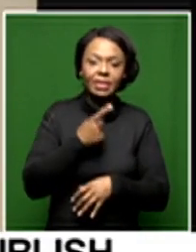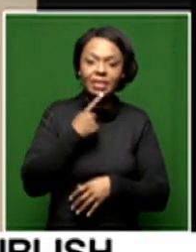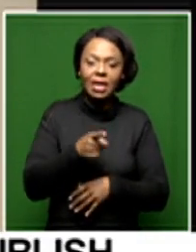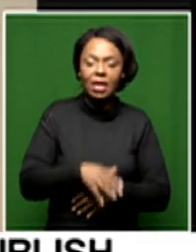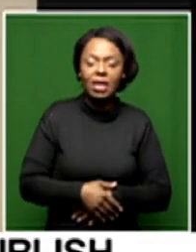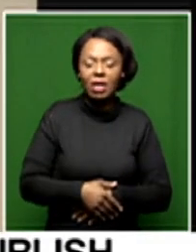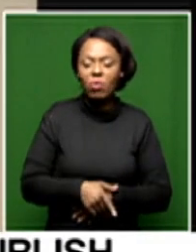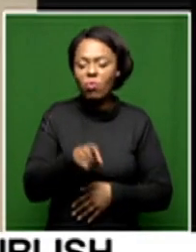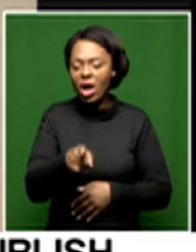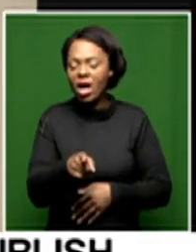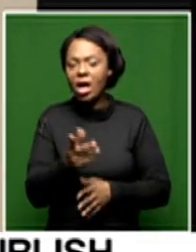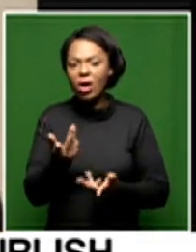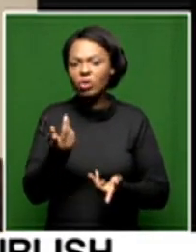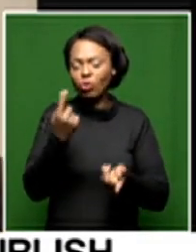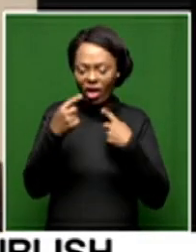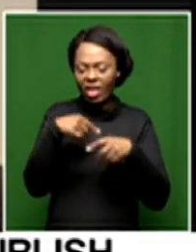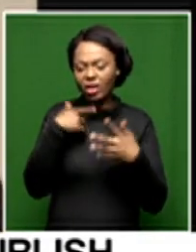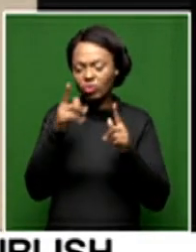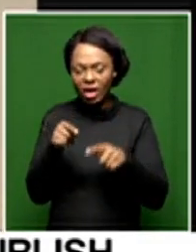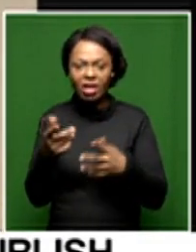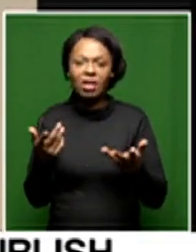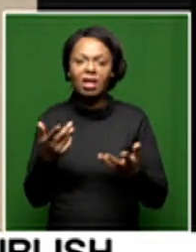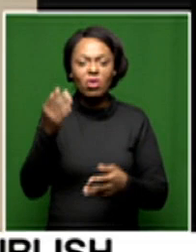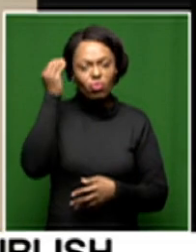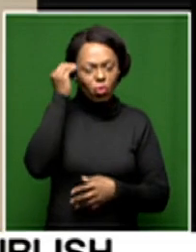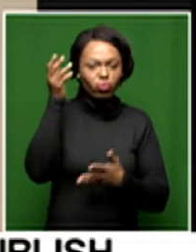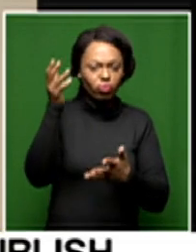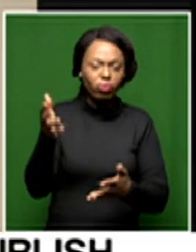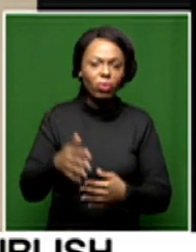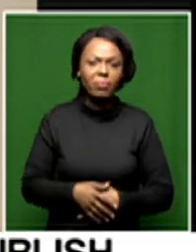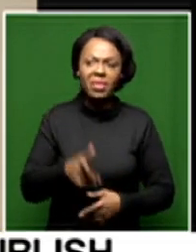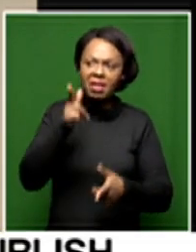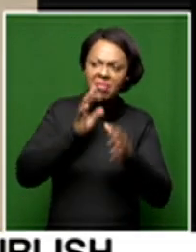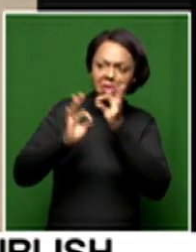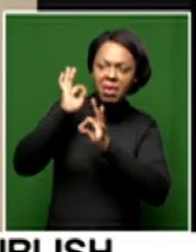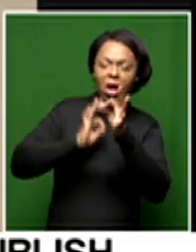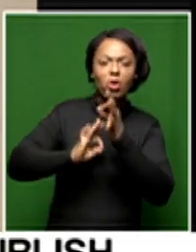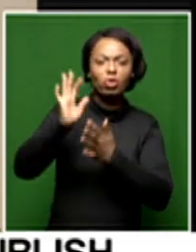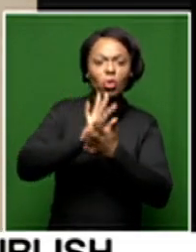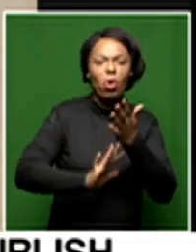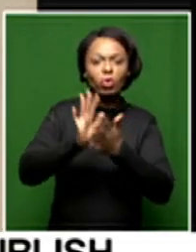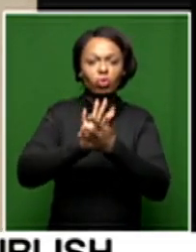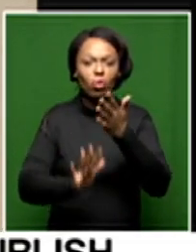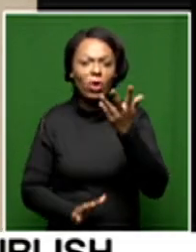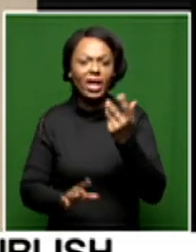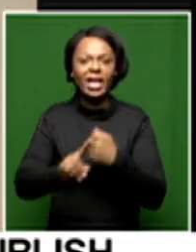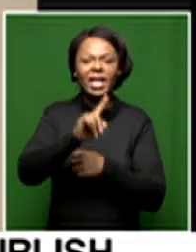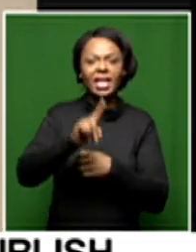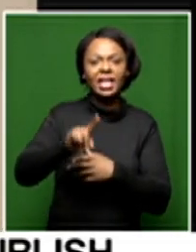or once upon a time, we knew that we were in for a treat. And then she would tell us such gripping stories about